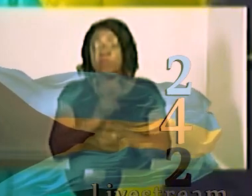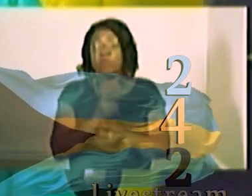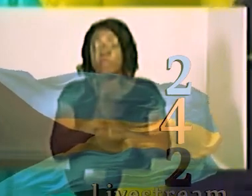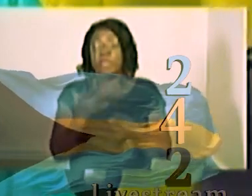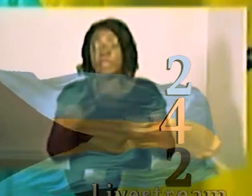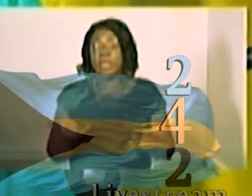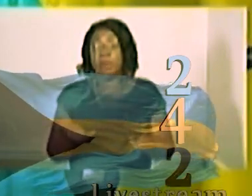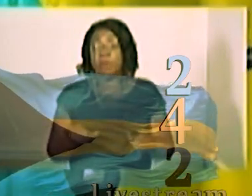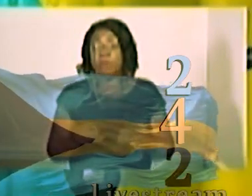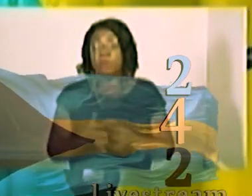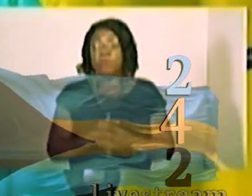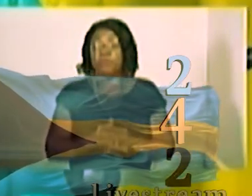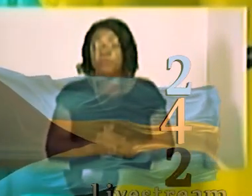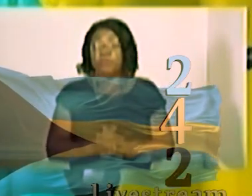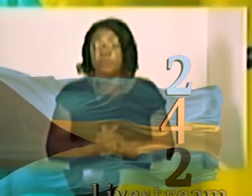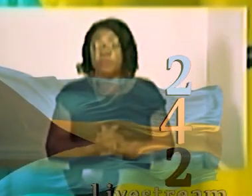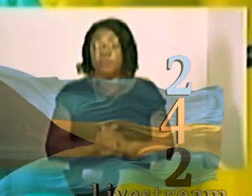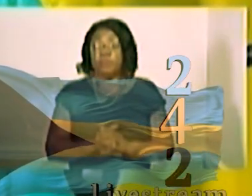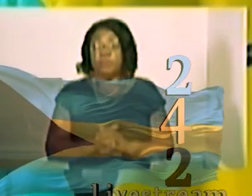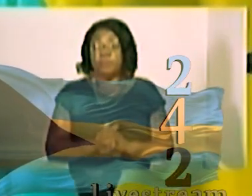fluid.